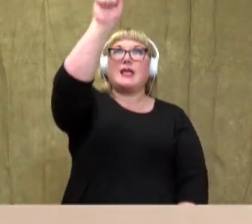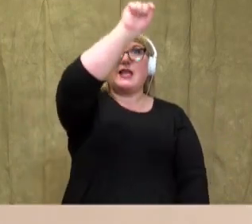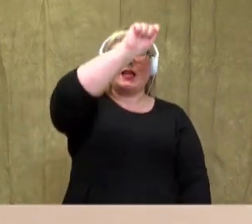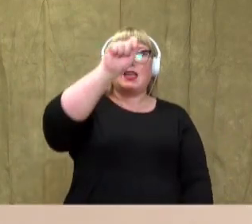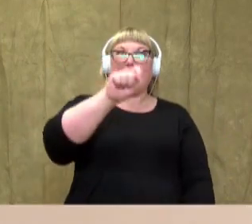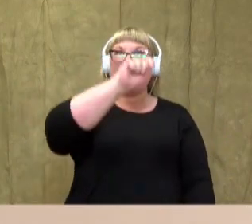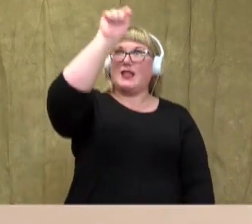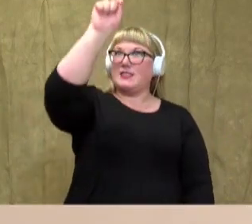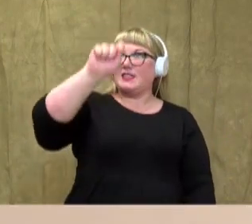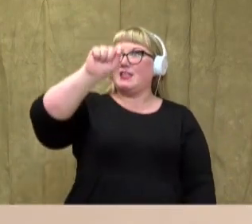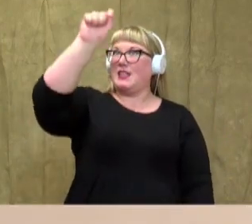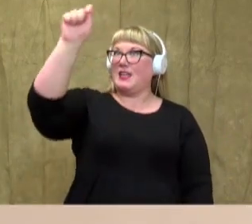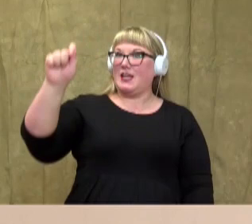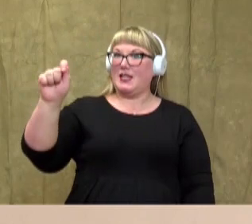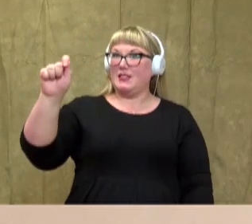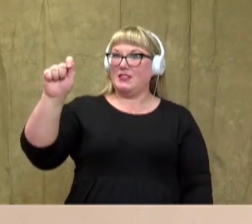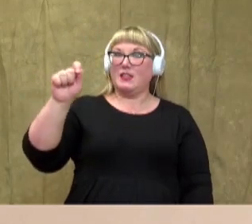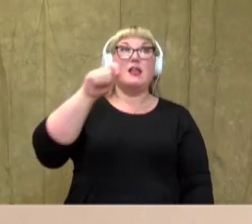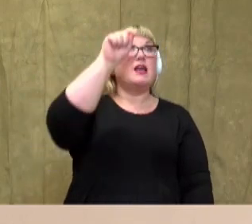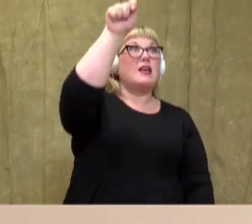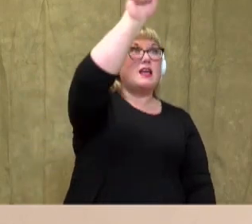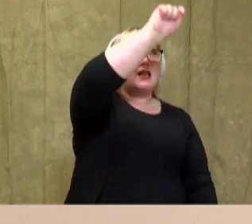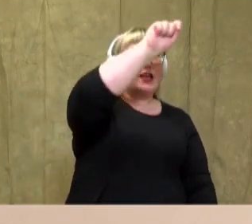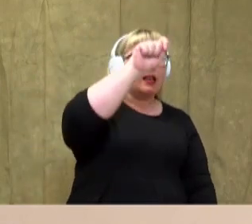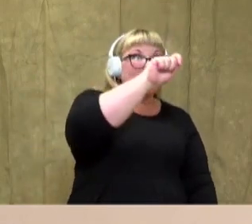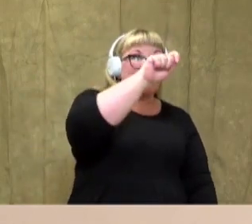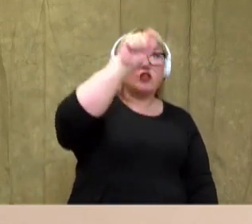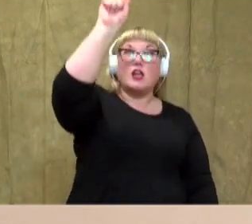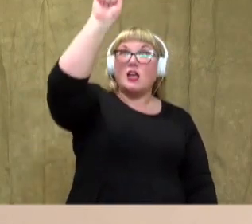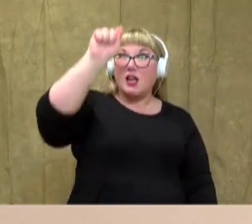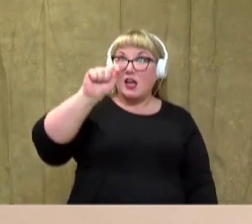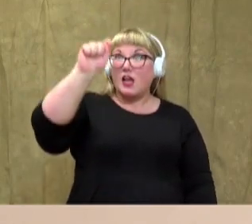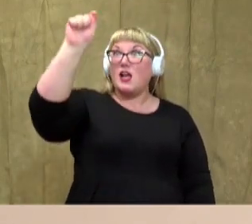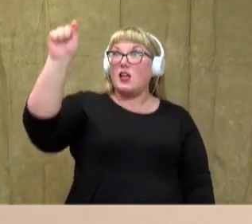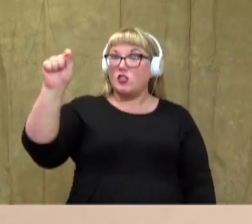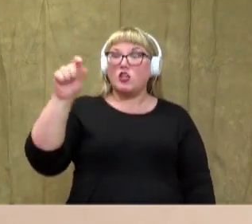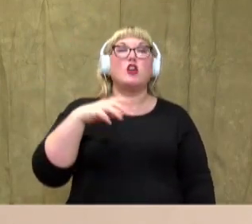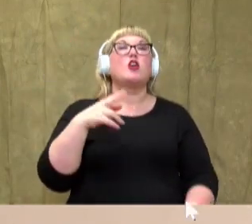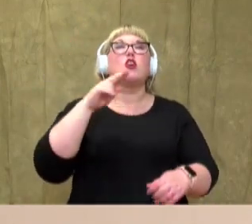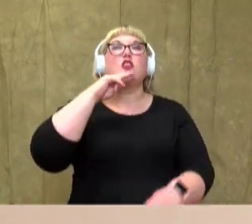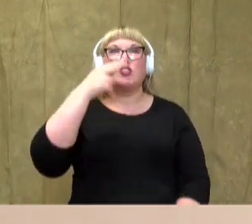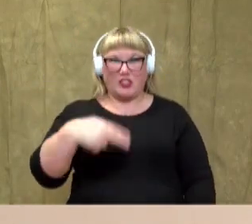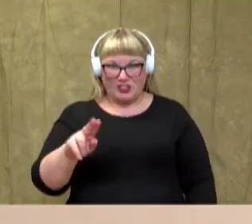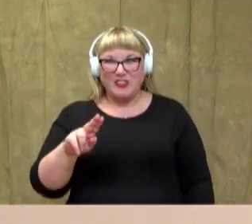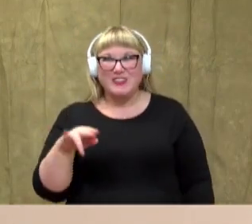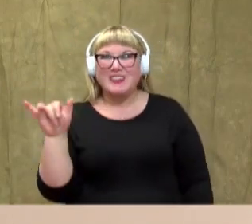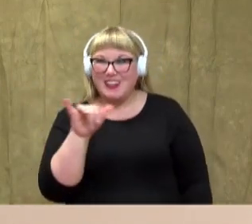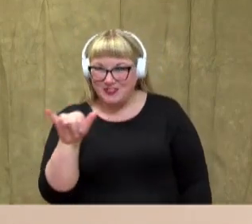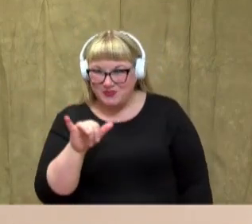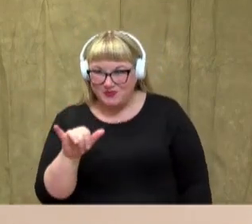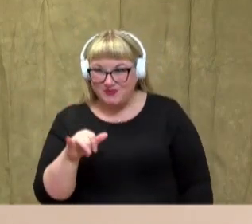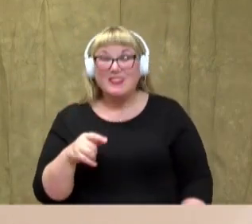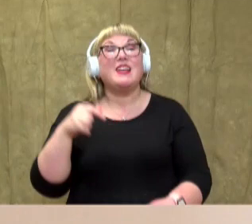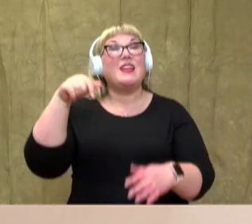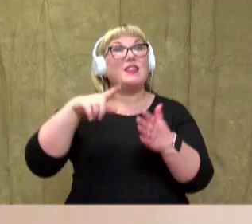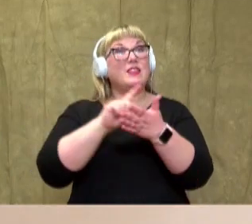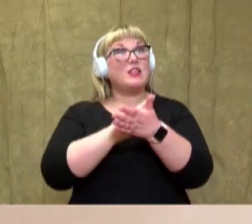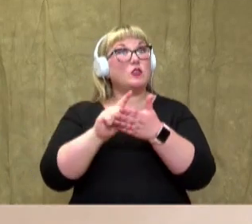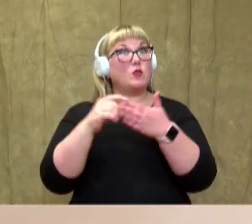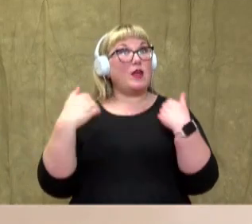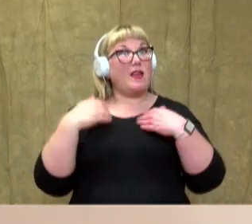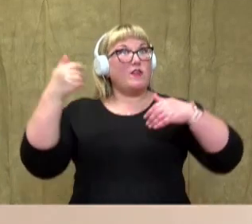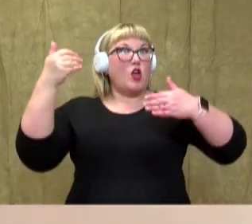digraph. Remember? S, H, sh. Well, this week we're learning about a